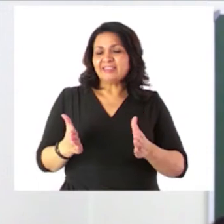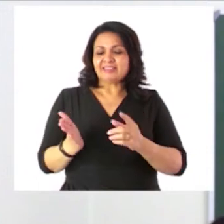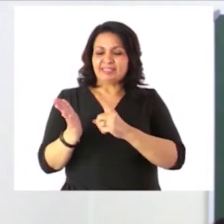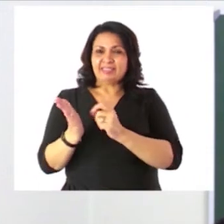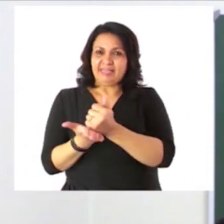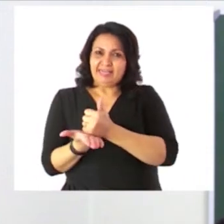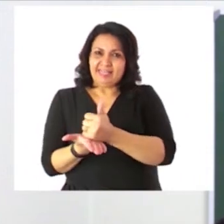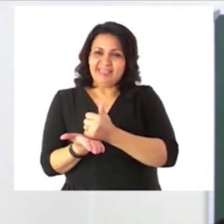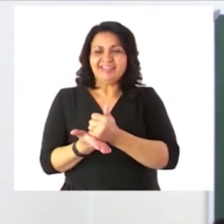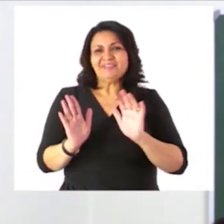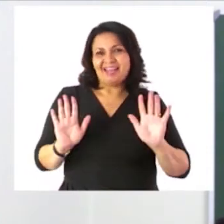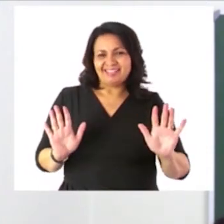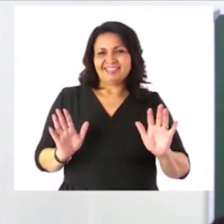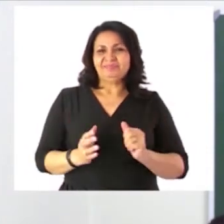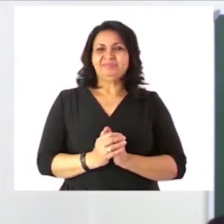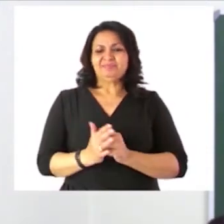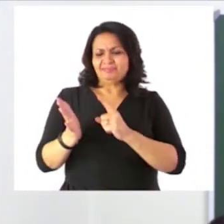hands.